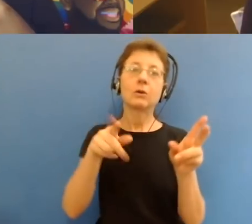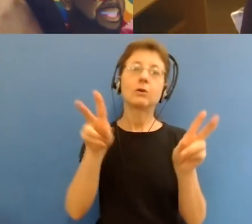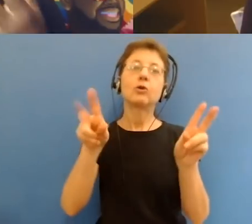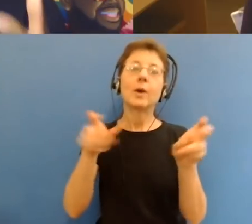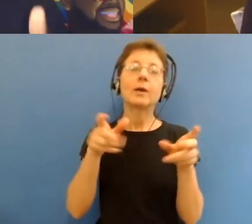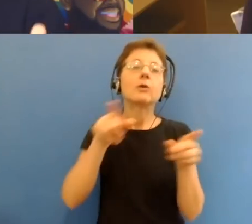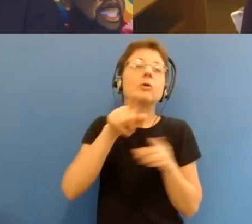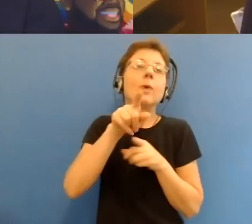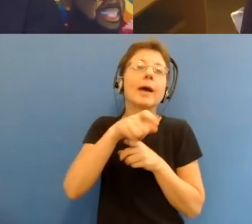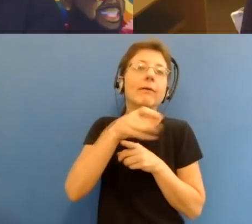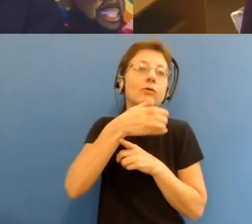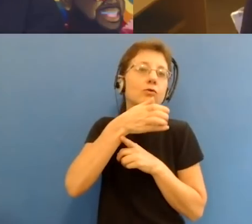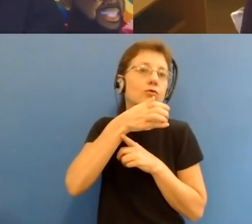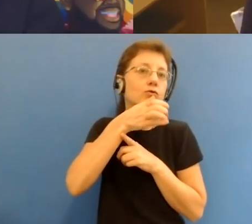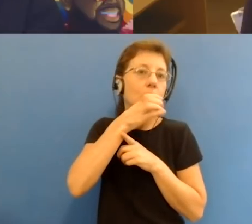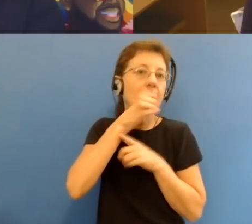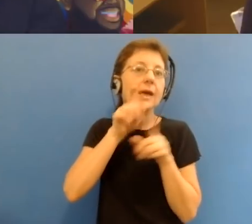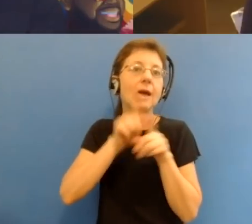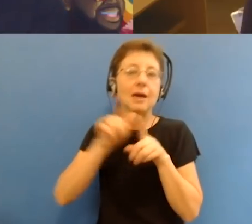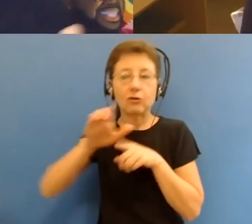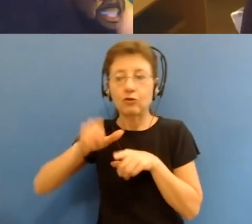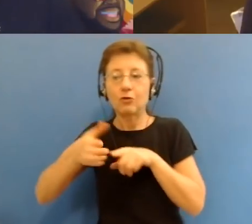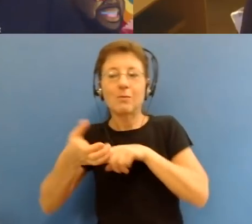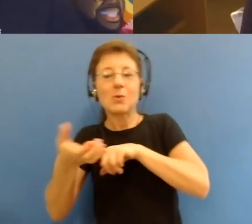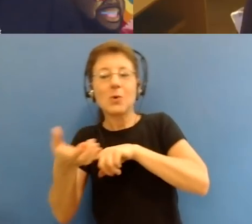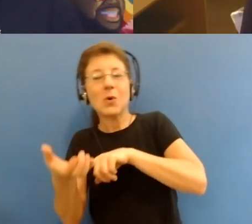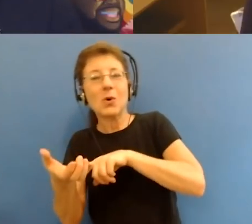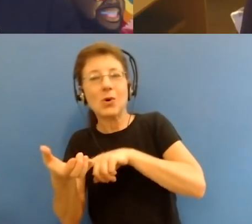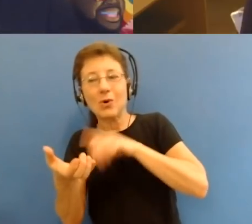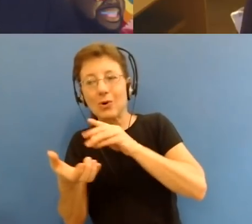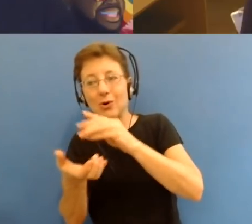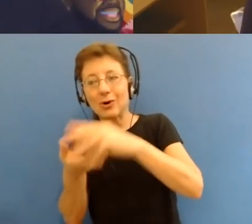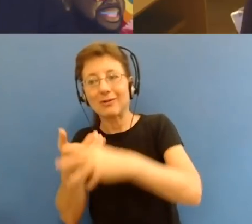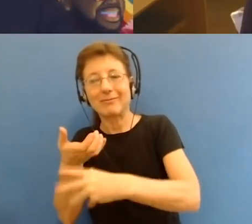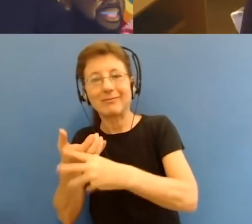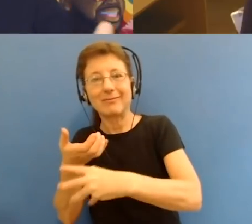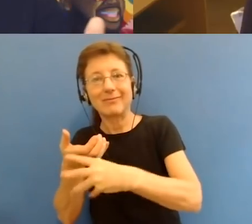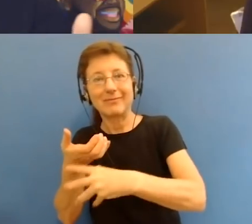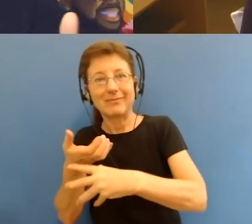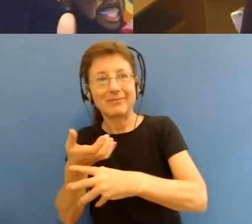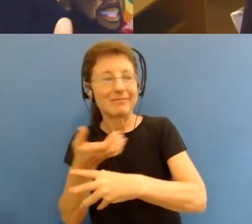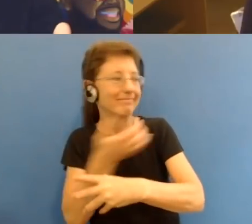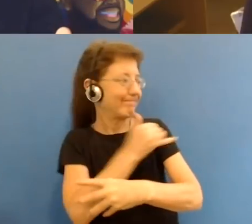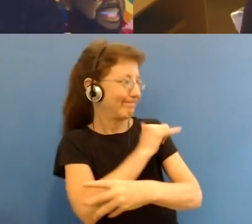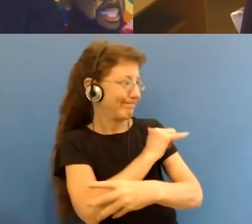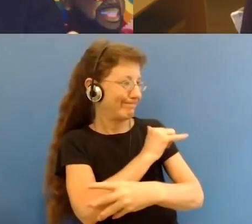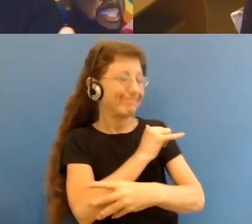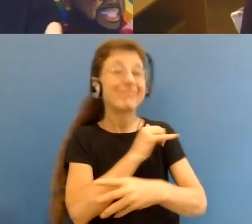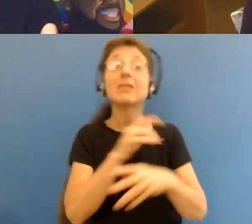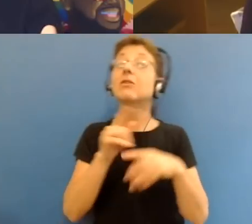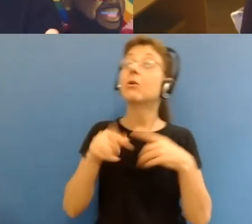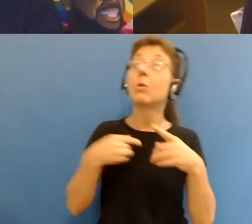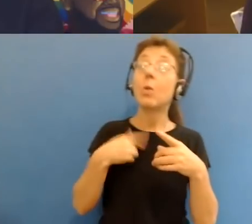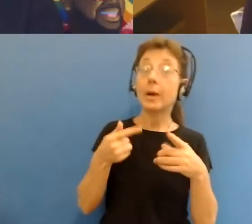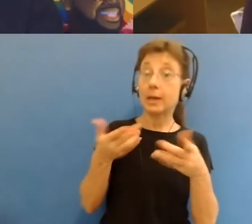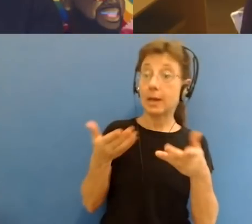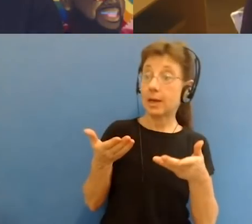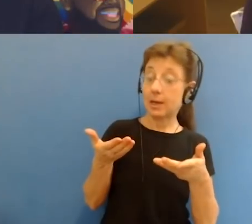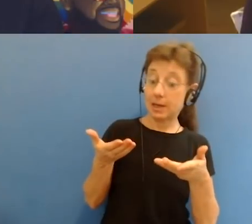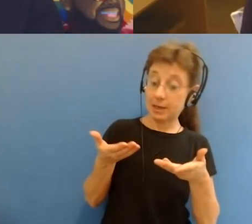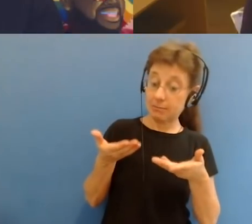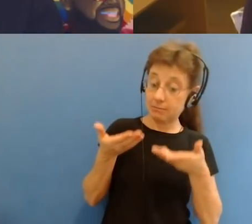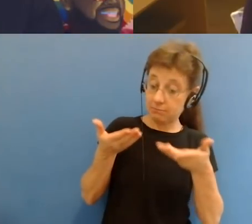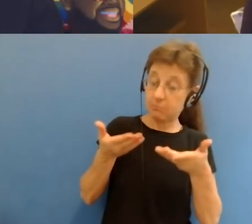as I'm pouring and being open and vulnerable in whatever interaction I'm moving through, I'm actually offering back to